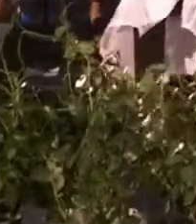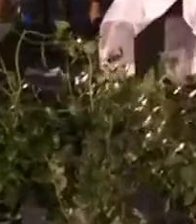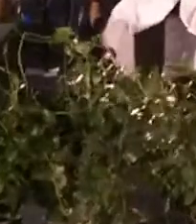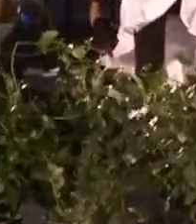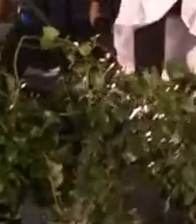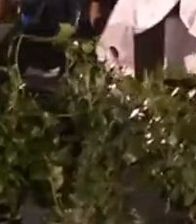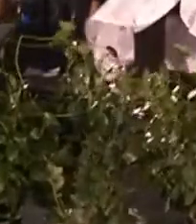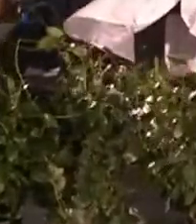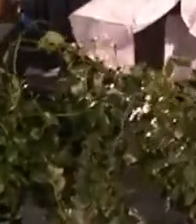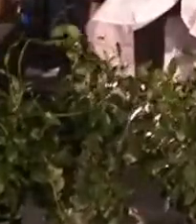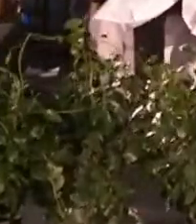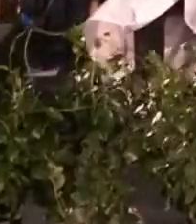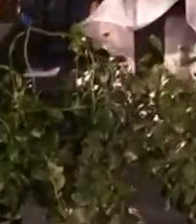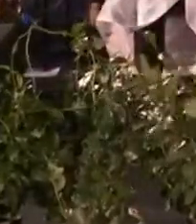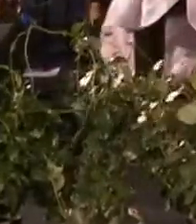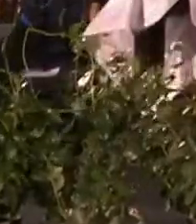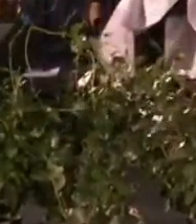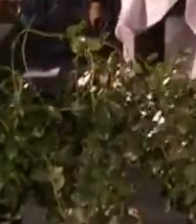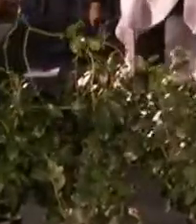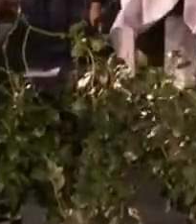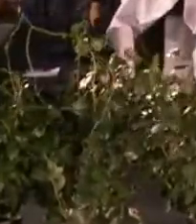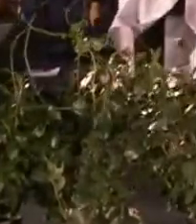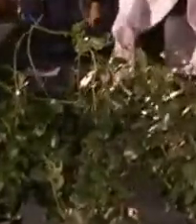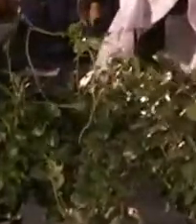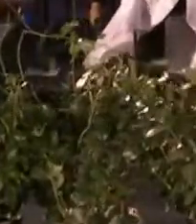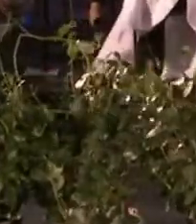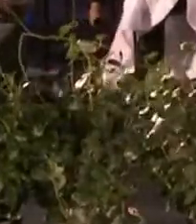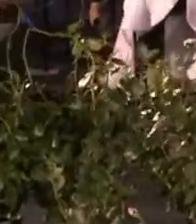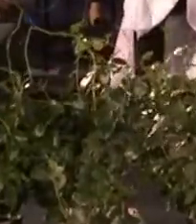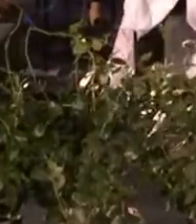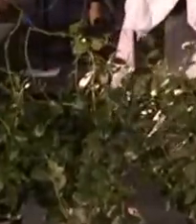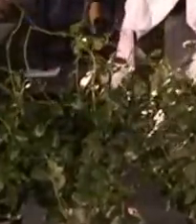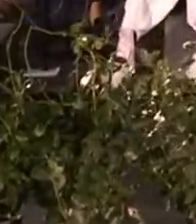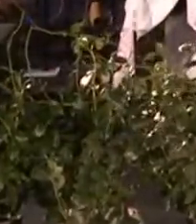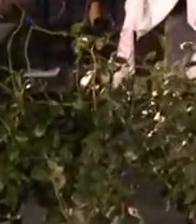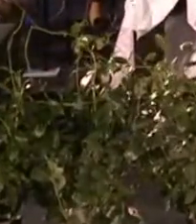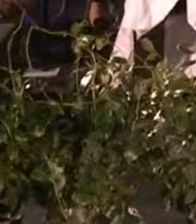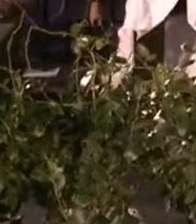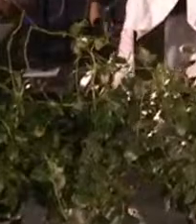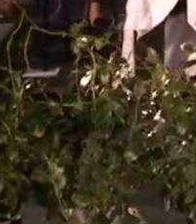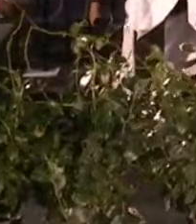Damian Reyes will be attending St. Philip's College.